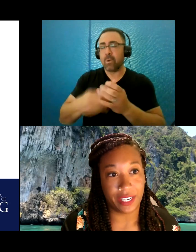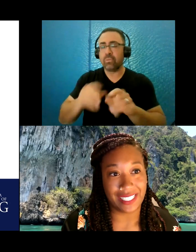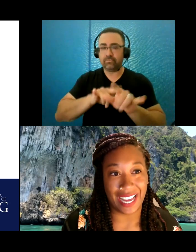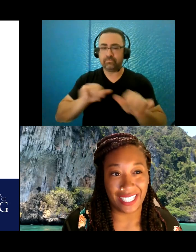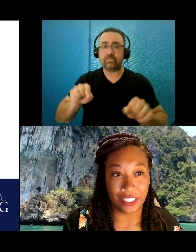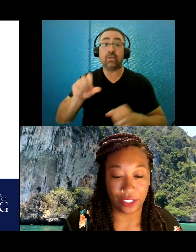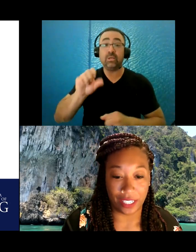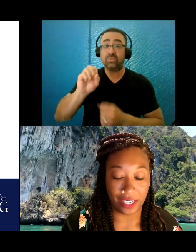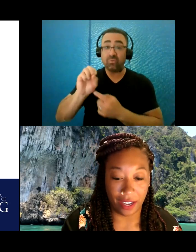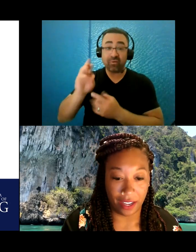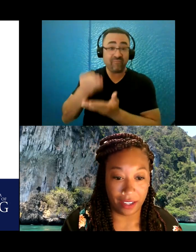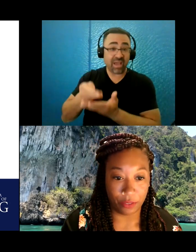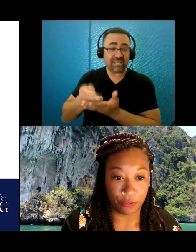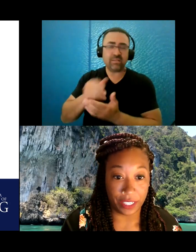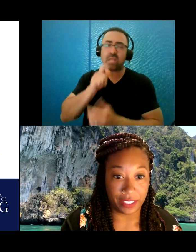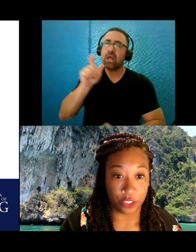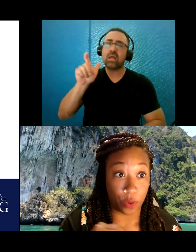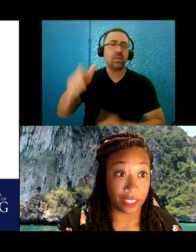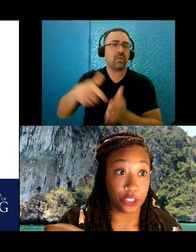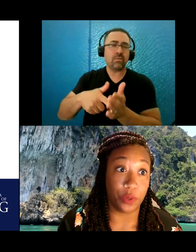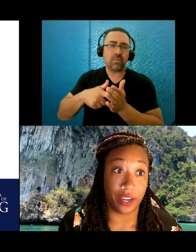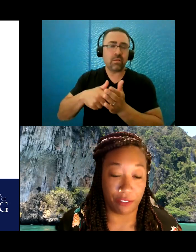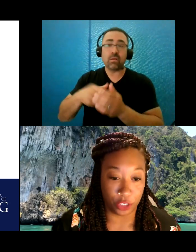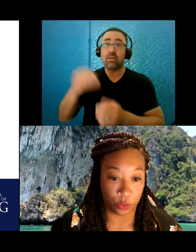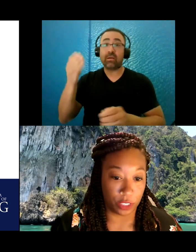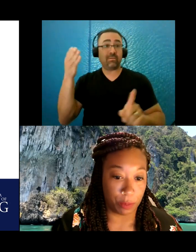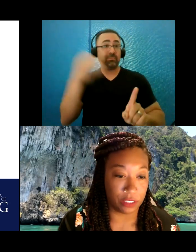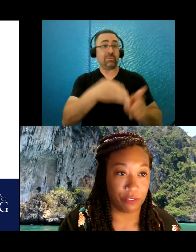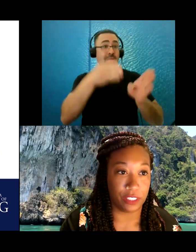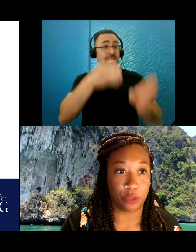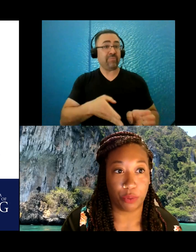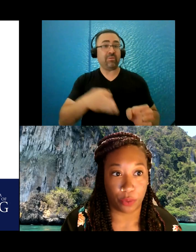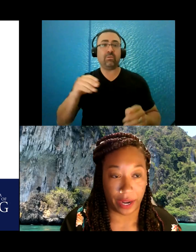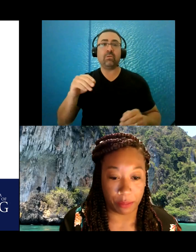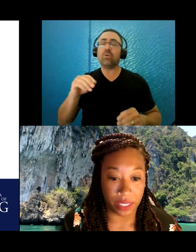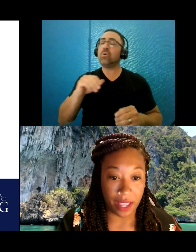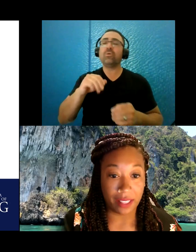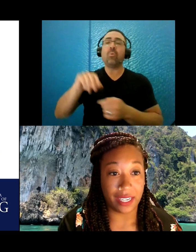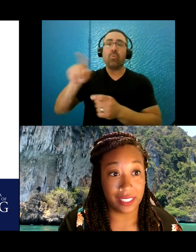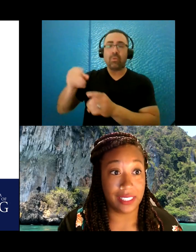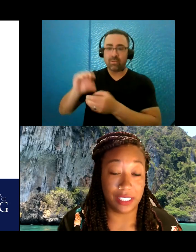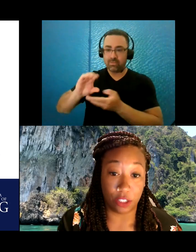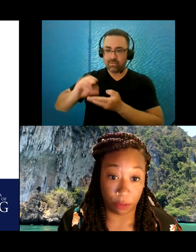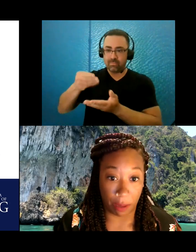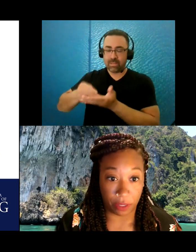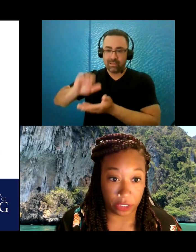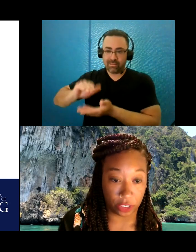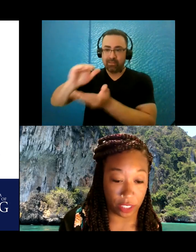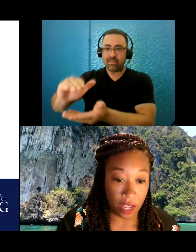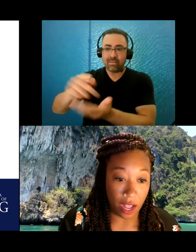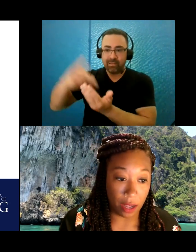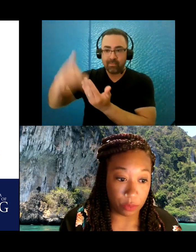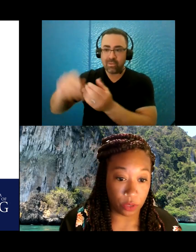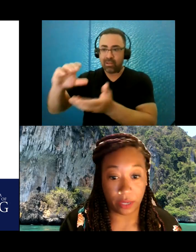SOAR funding is not necessarily funded directly to an individual. It's basically funded to programs that assist this certain